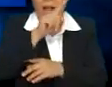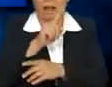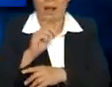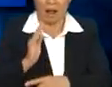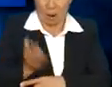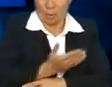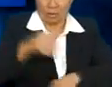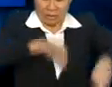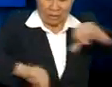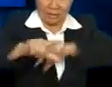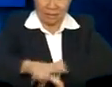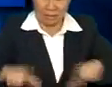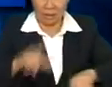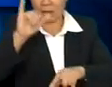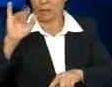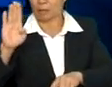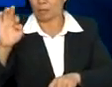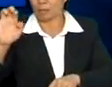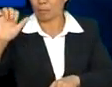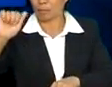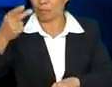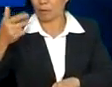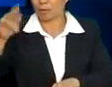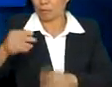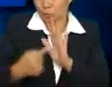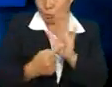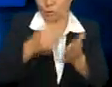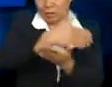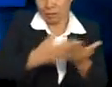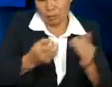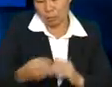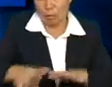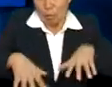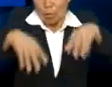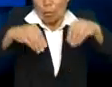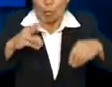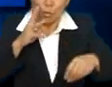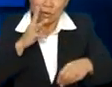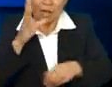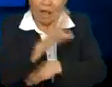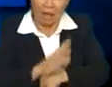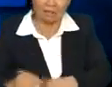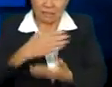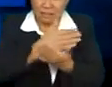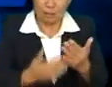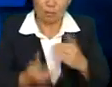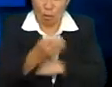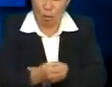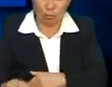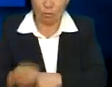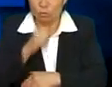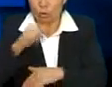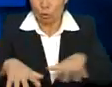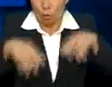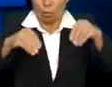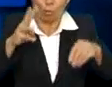Our Science Lab, Ibrahim have shown you that some objects absorb water and some